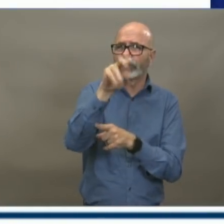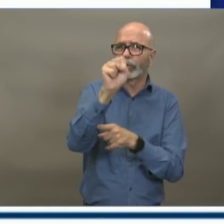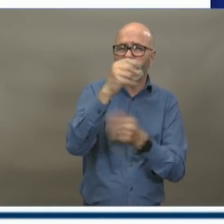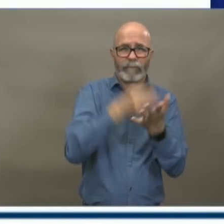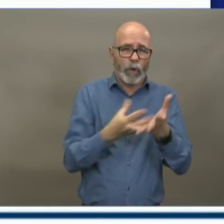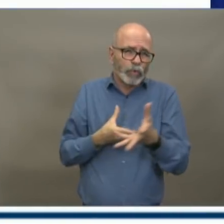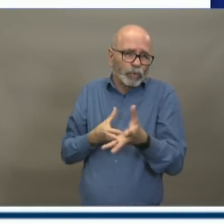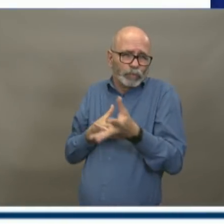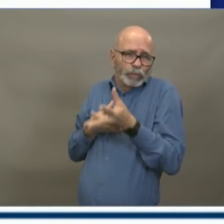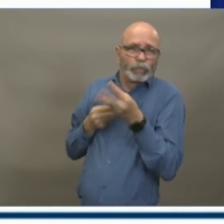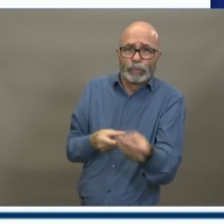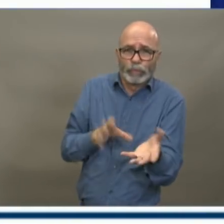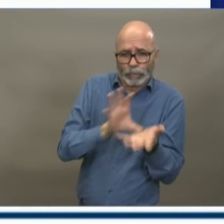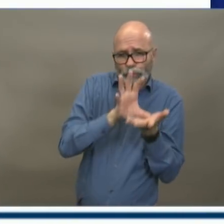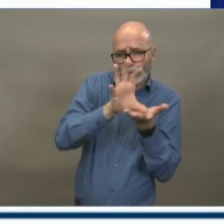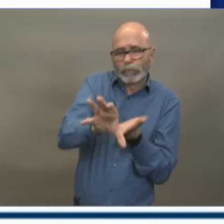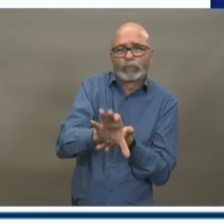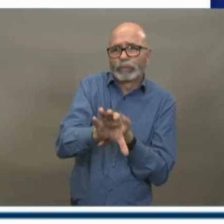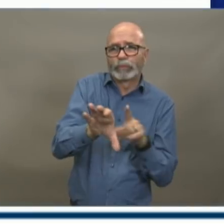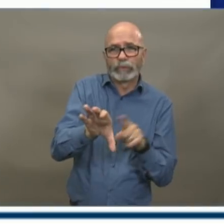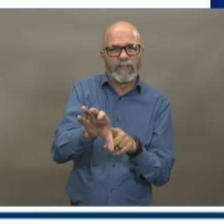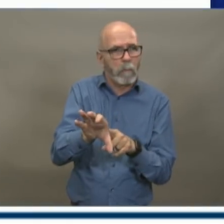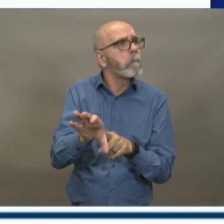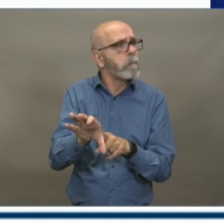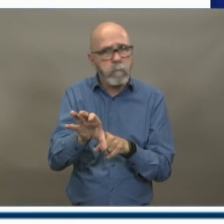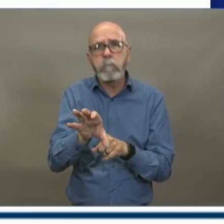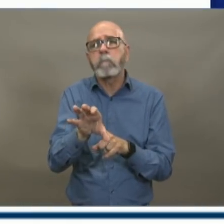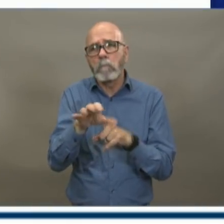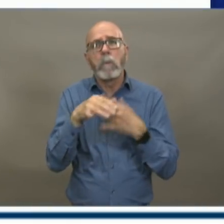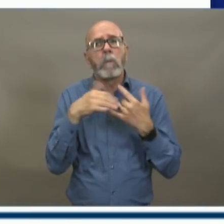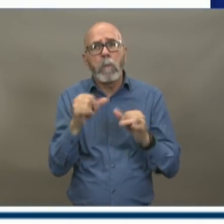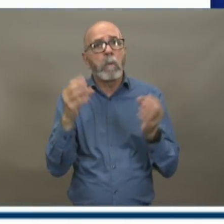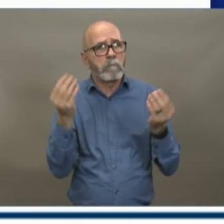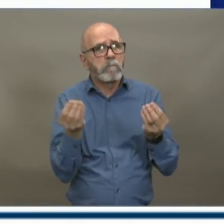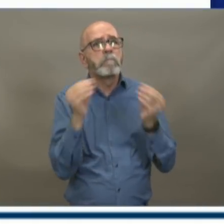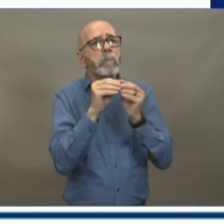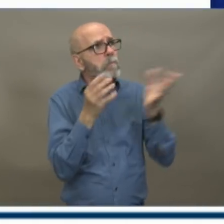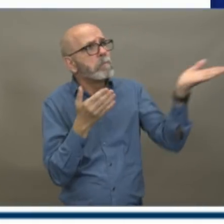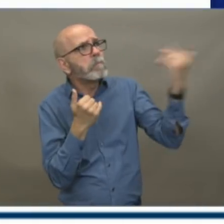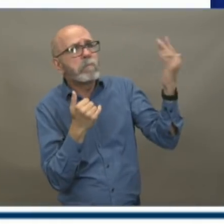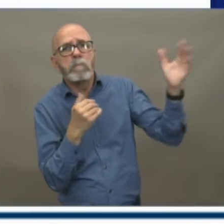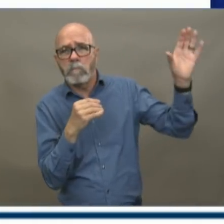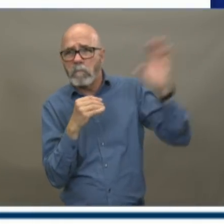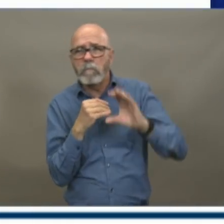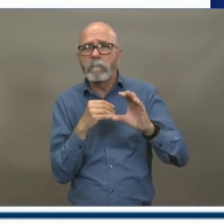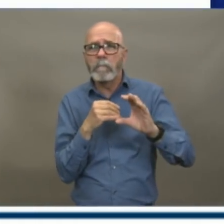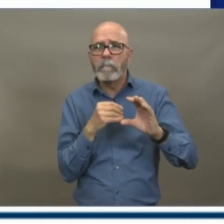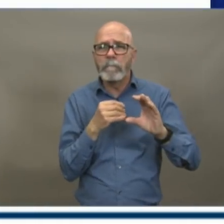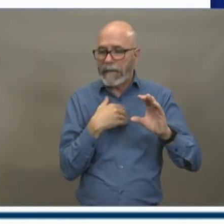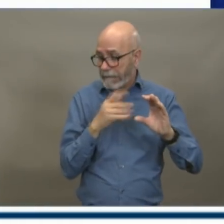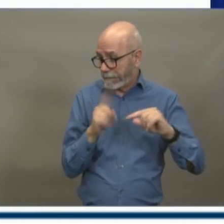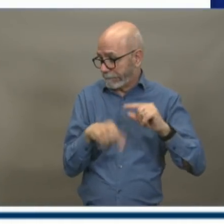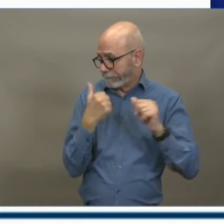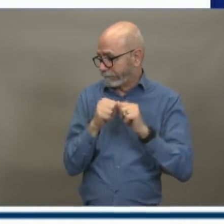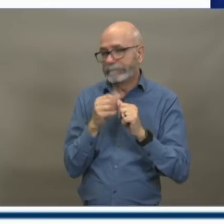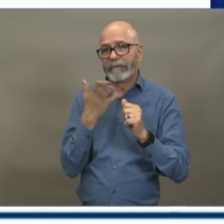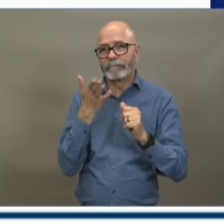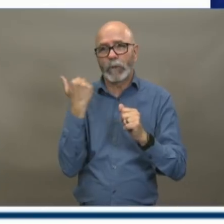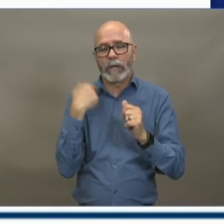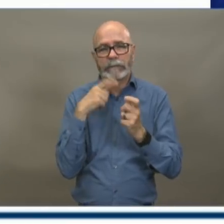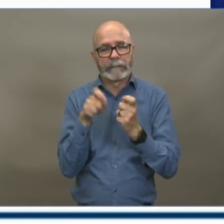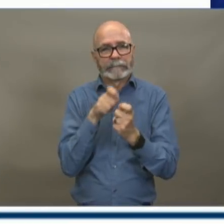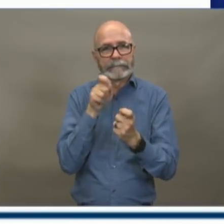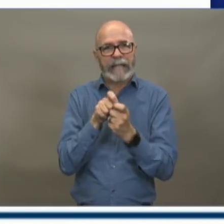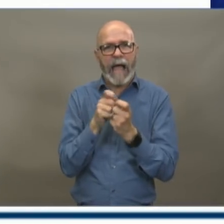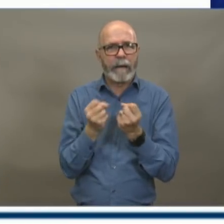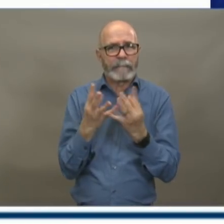which was actually what they had asked for, and I forget the exact amount that we had added into transit. So